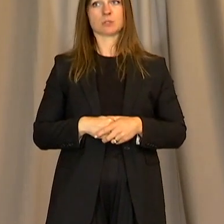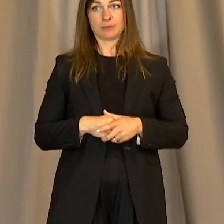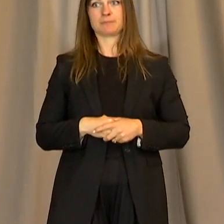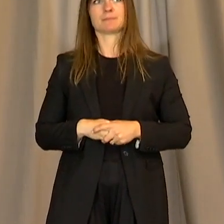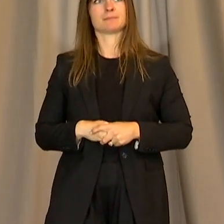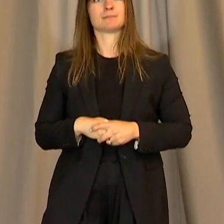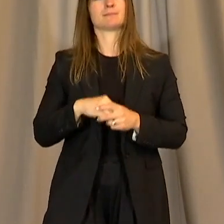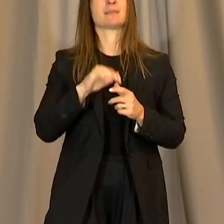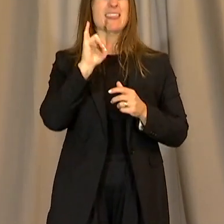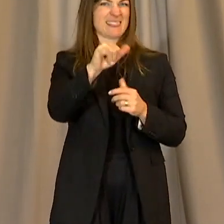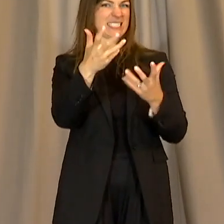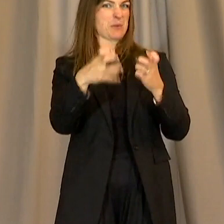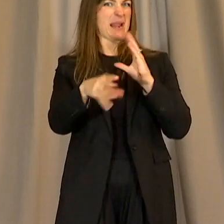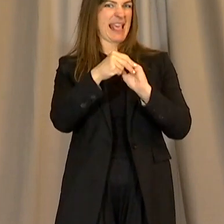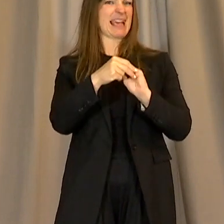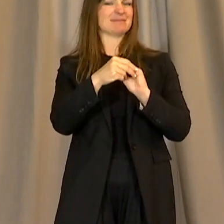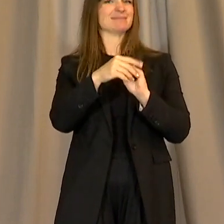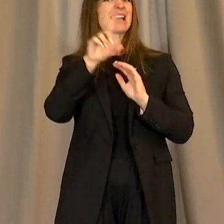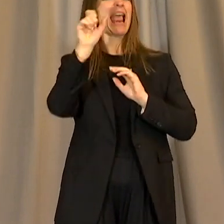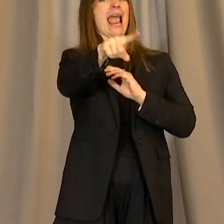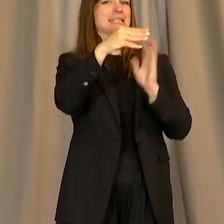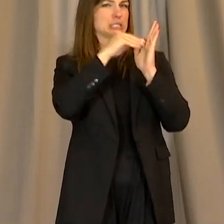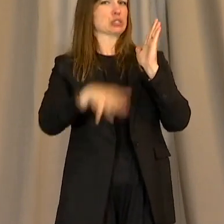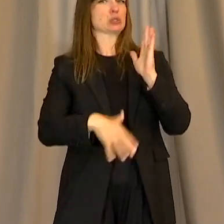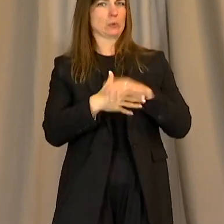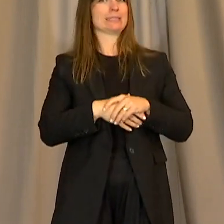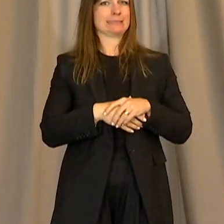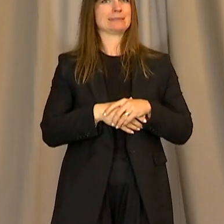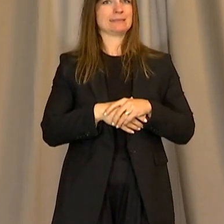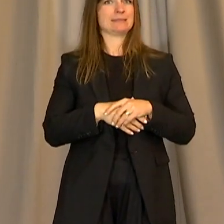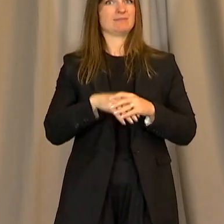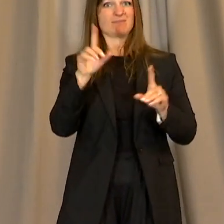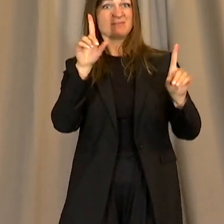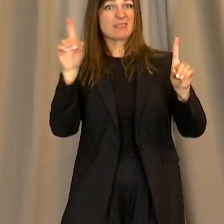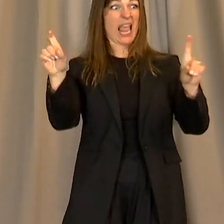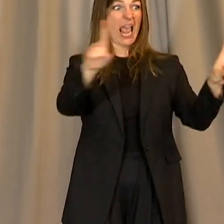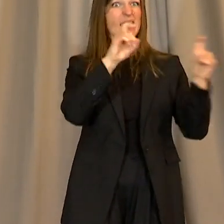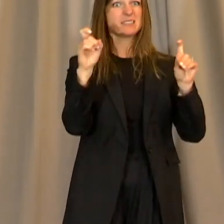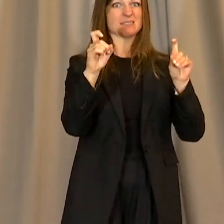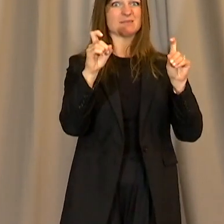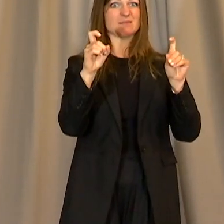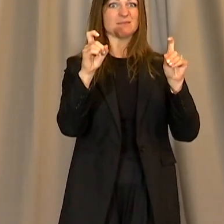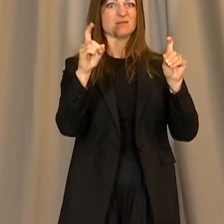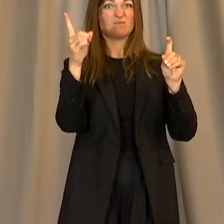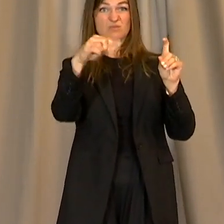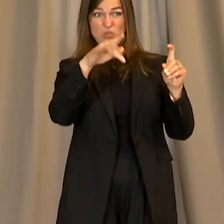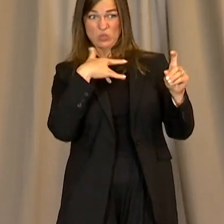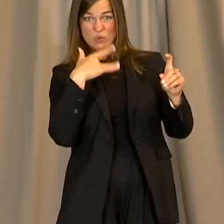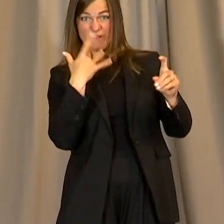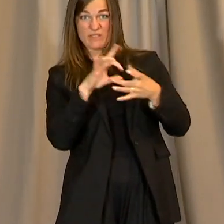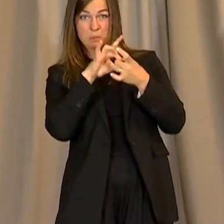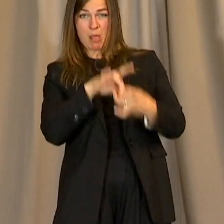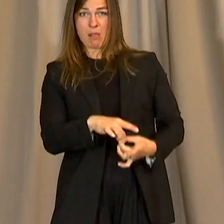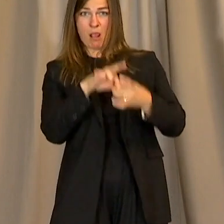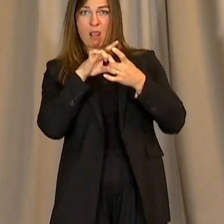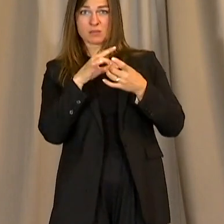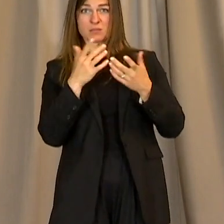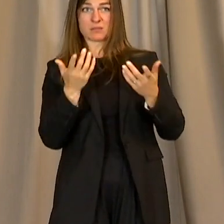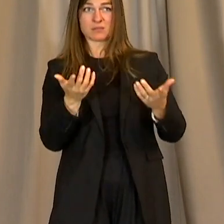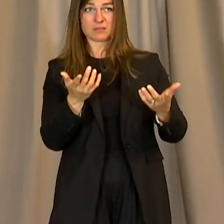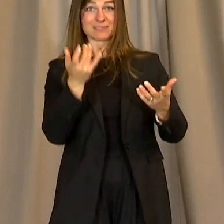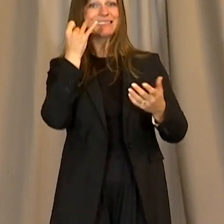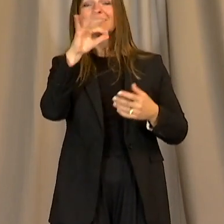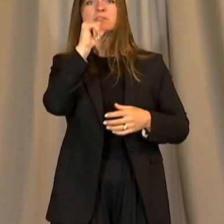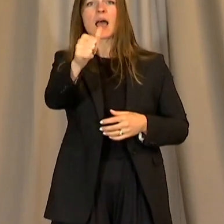That was what I was going to add. Ask your students. Ask them. Do they feel a sense of belonging? If